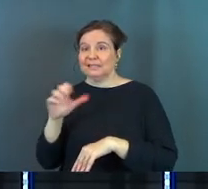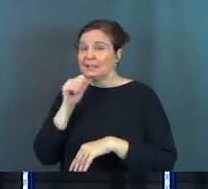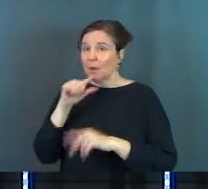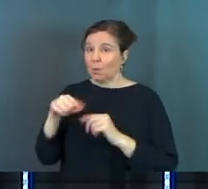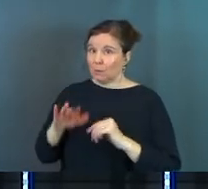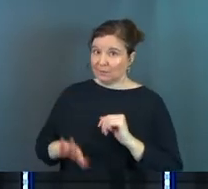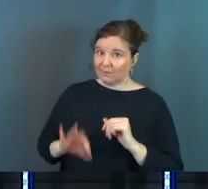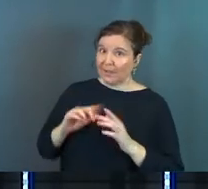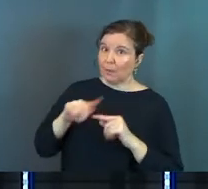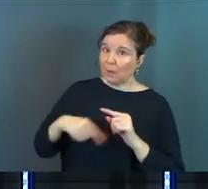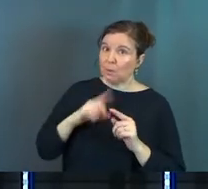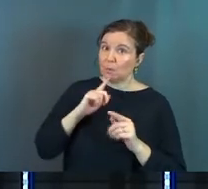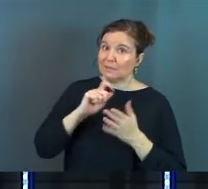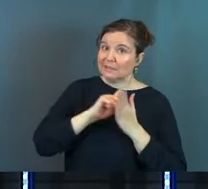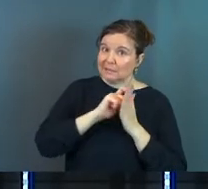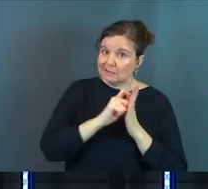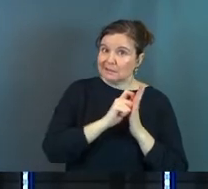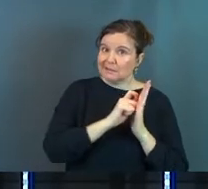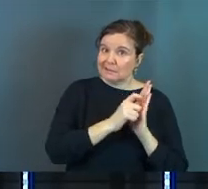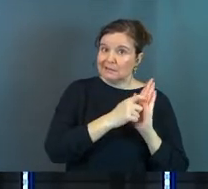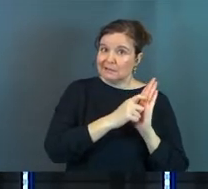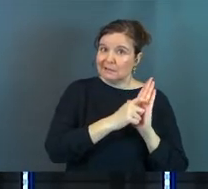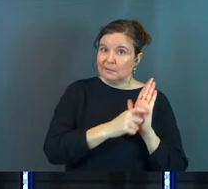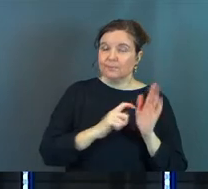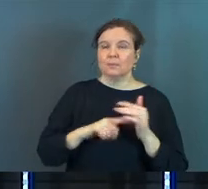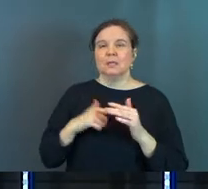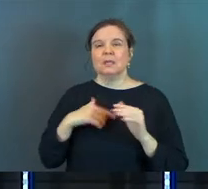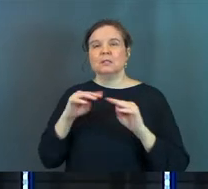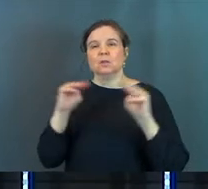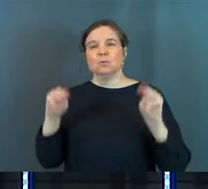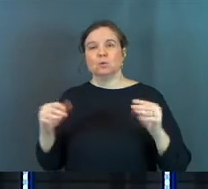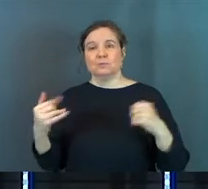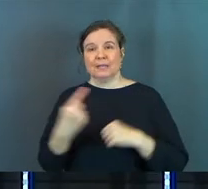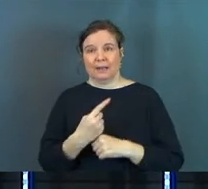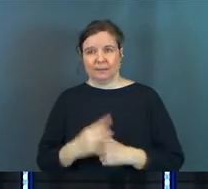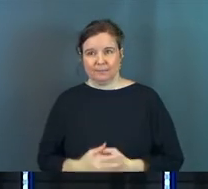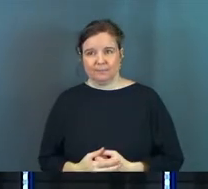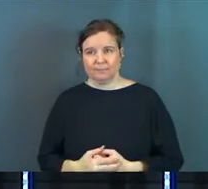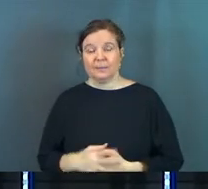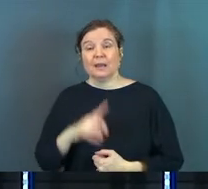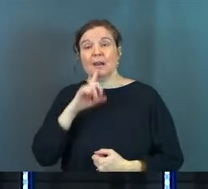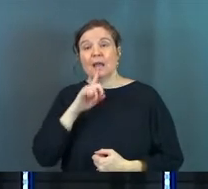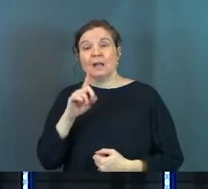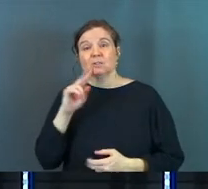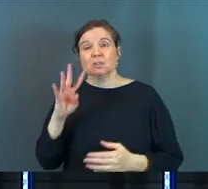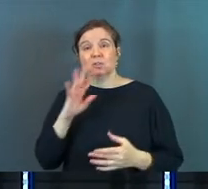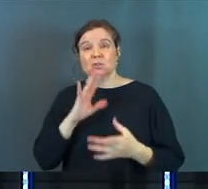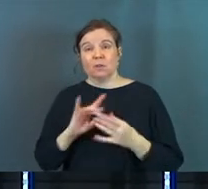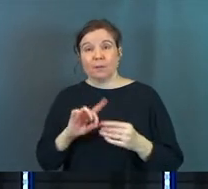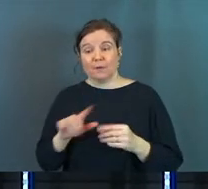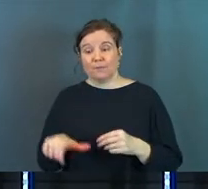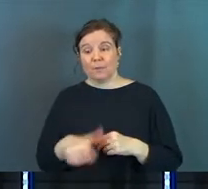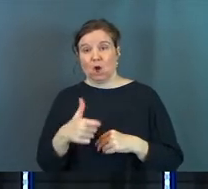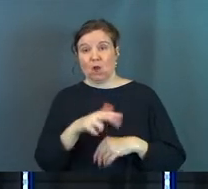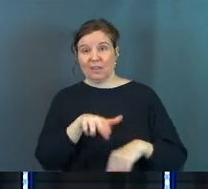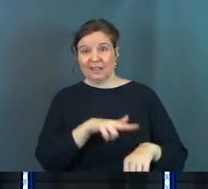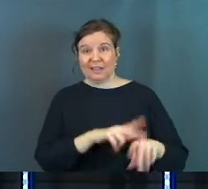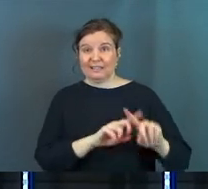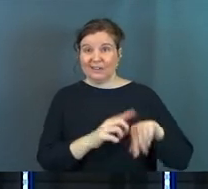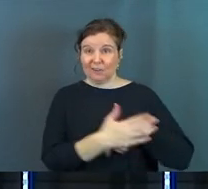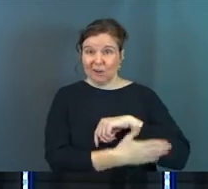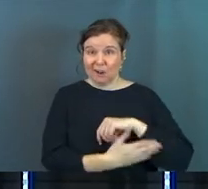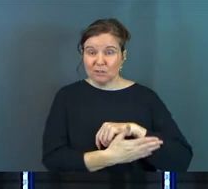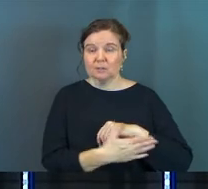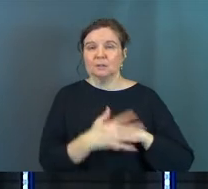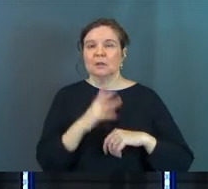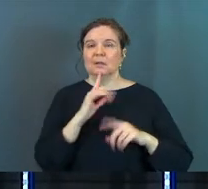when it was found, that's when it was etched in stone, but it's in a museum today. And it actually refers from this other nation, a different